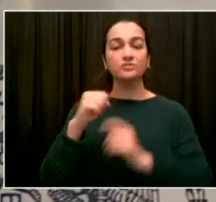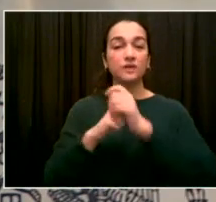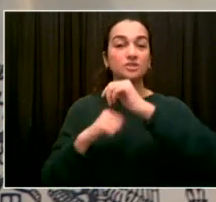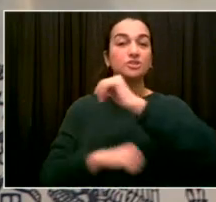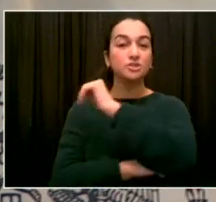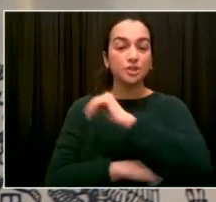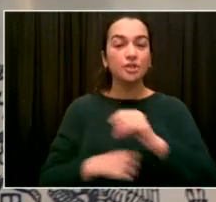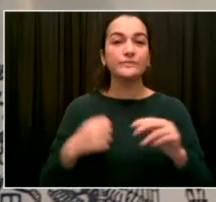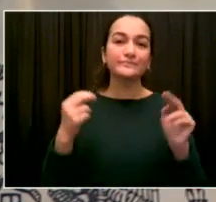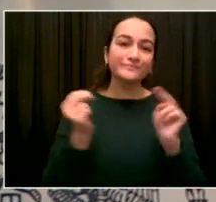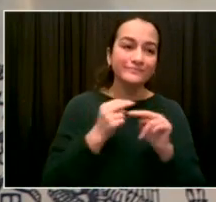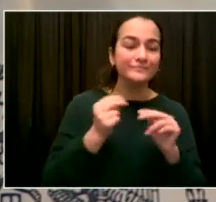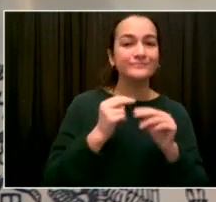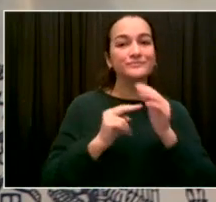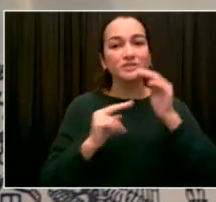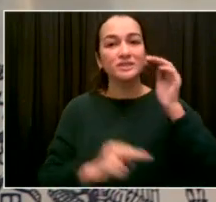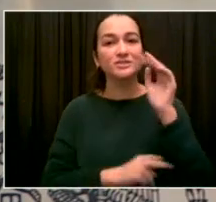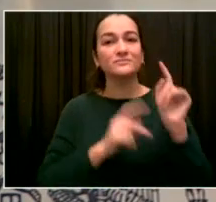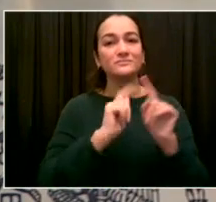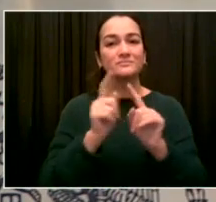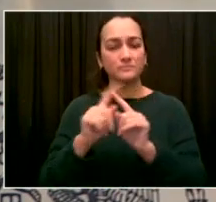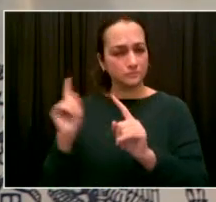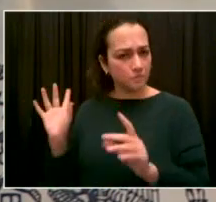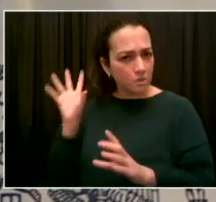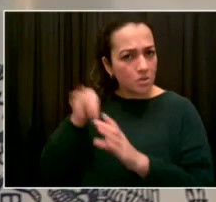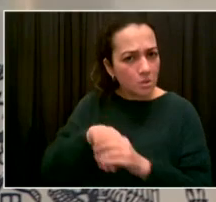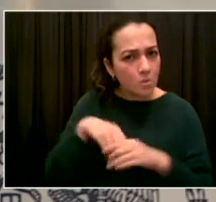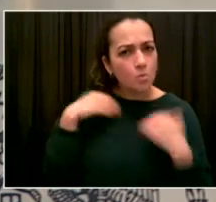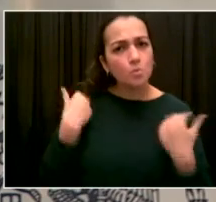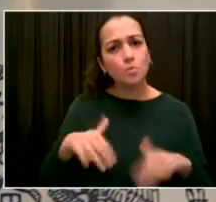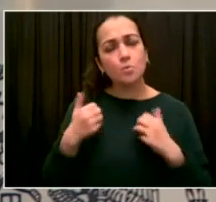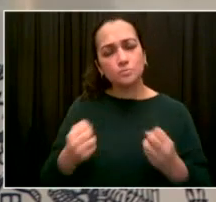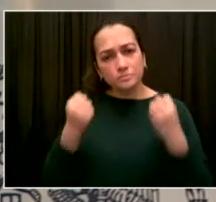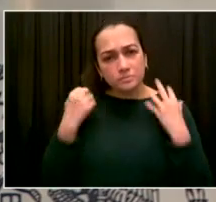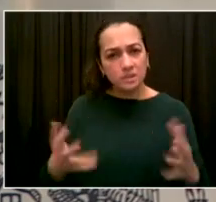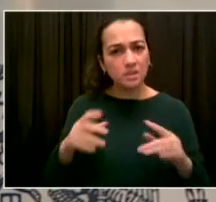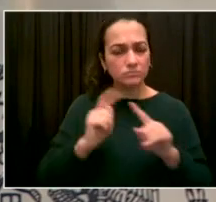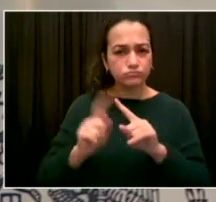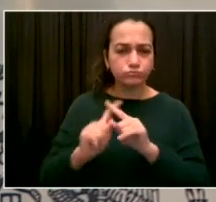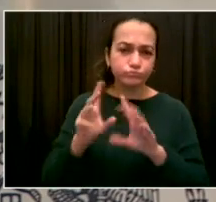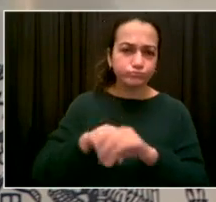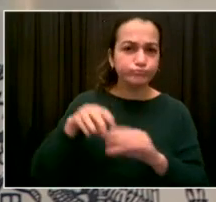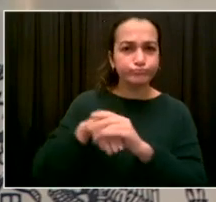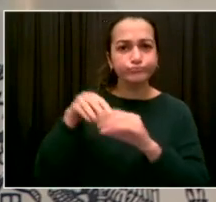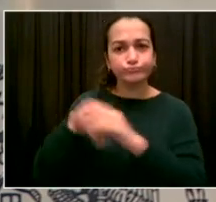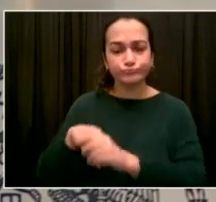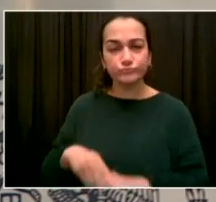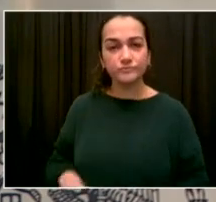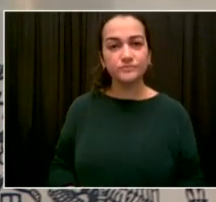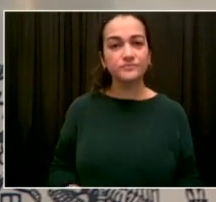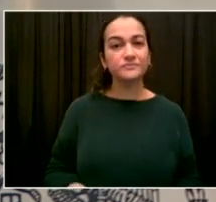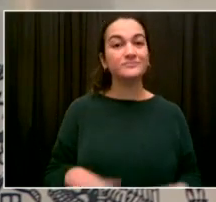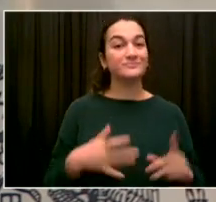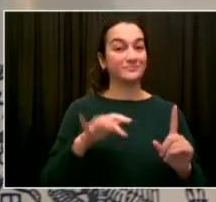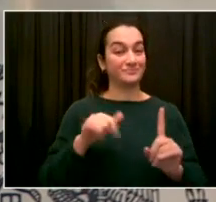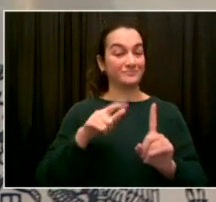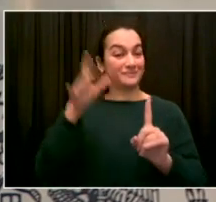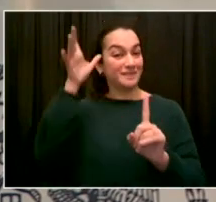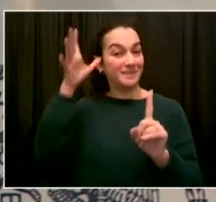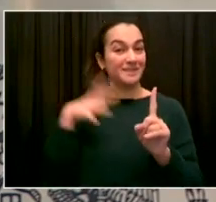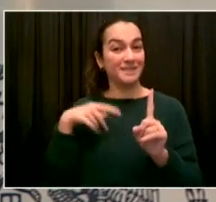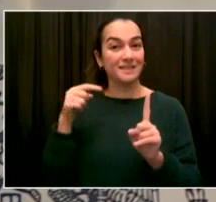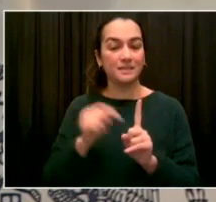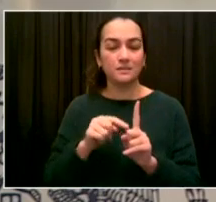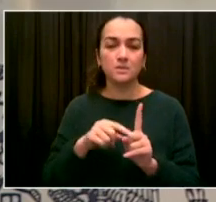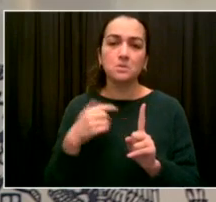the crying needs of this city and this country? He's the guy who's going to have the biggest impact. How did we